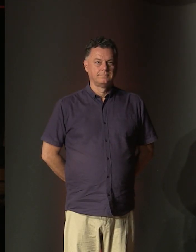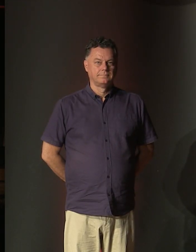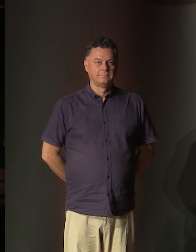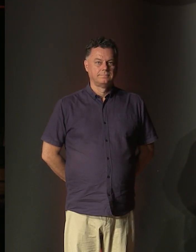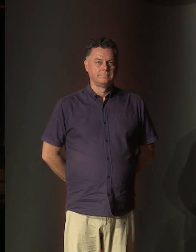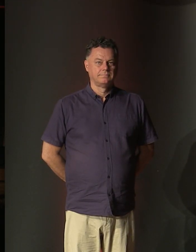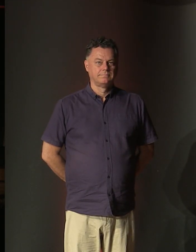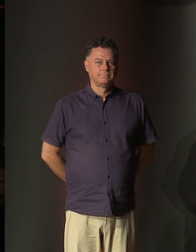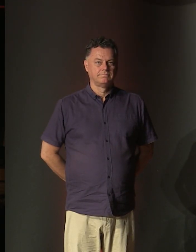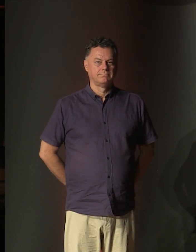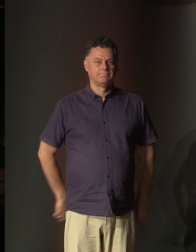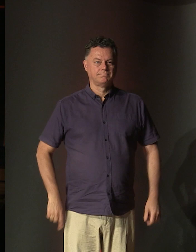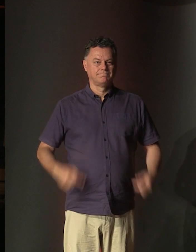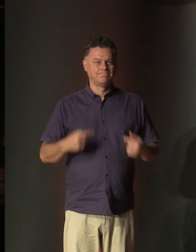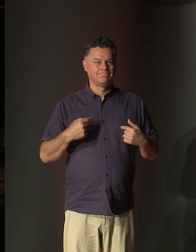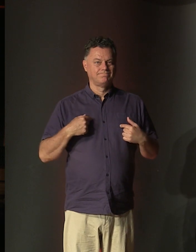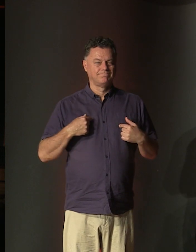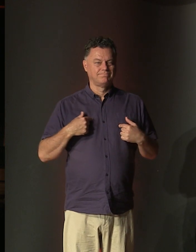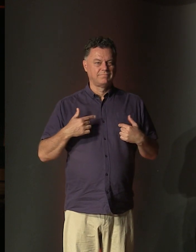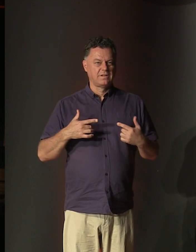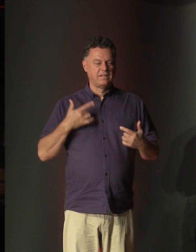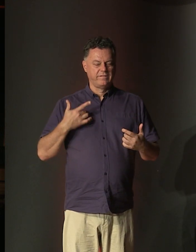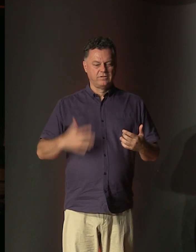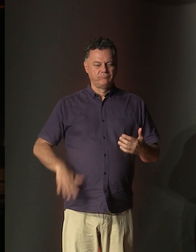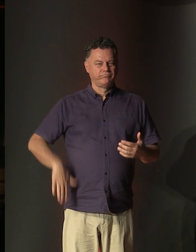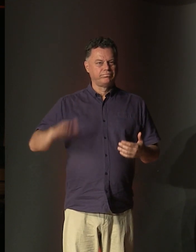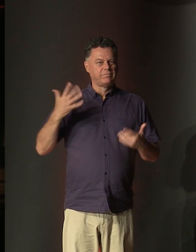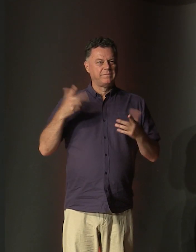I have lived for 58 years.